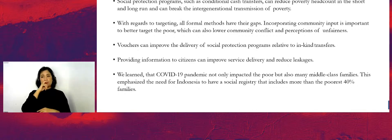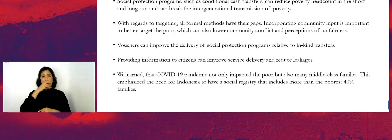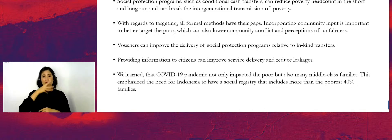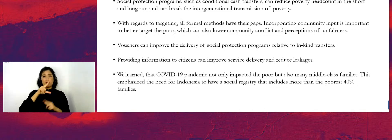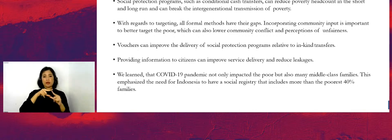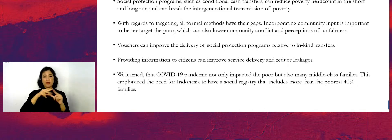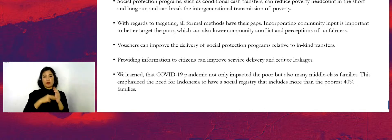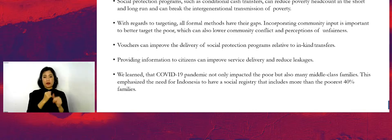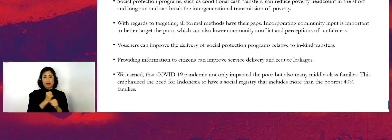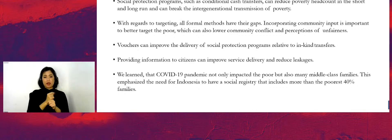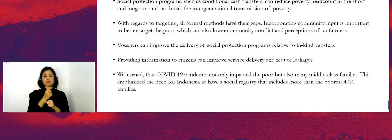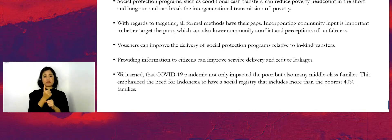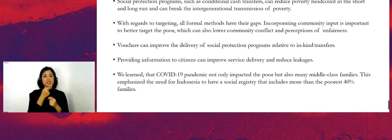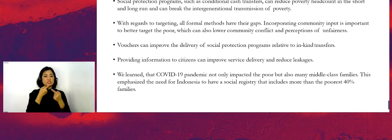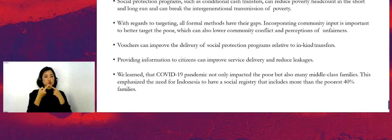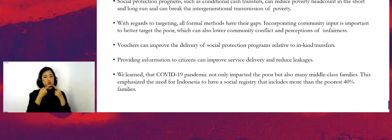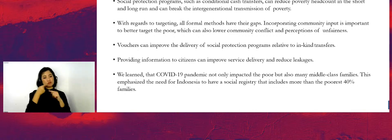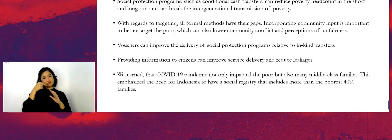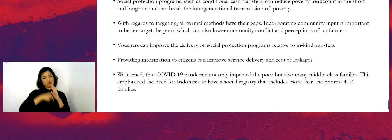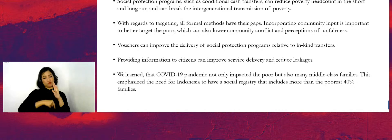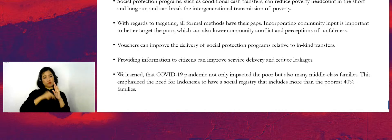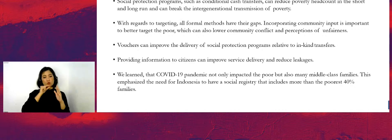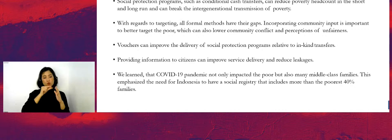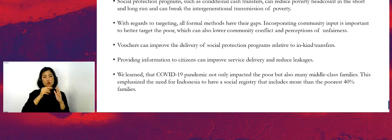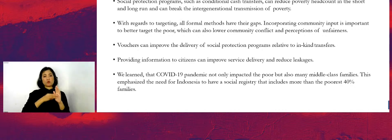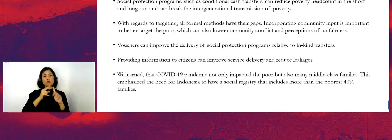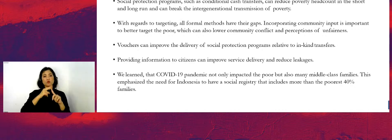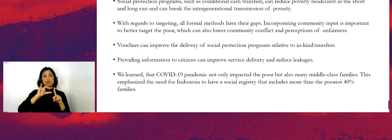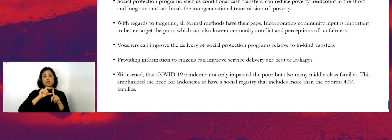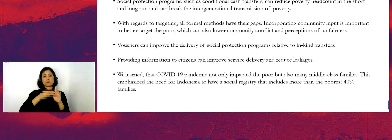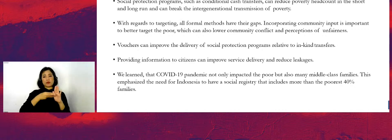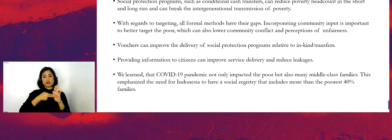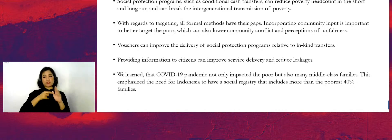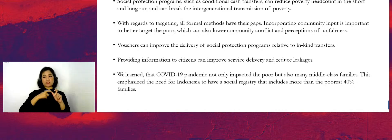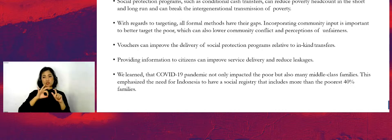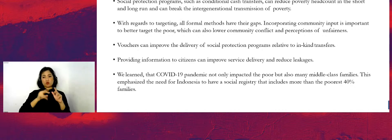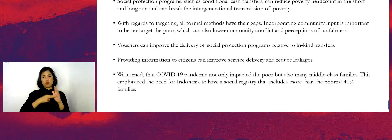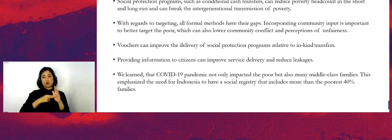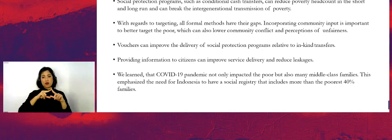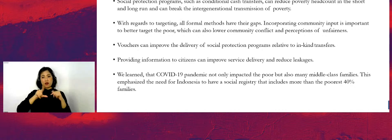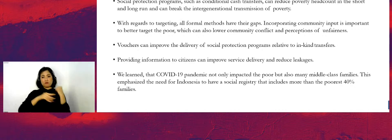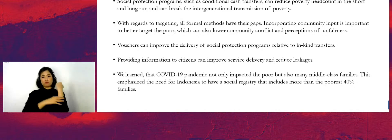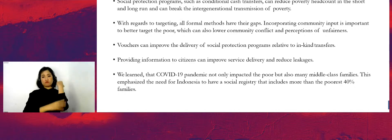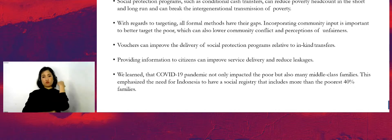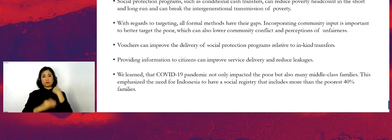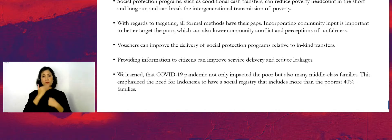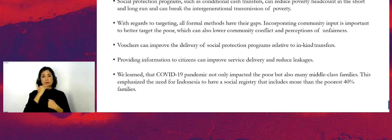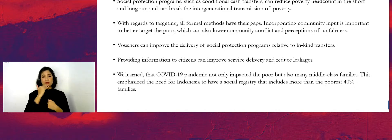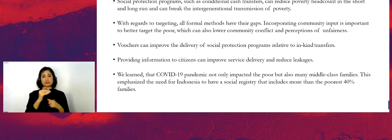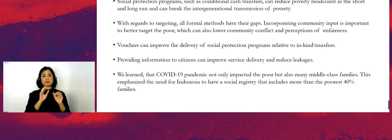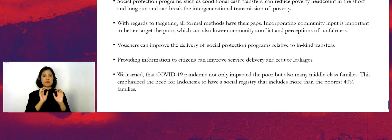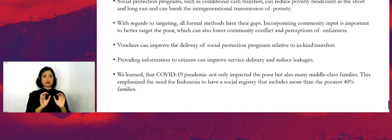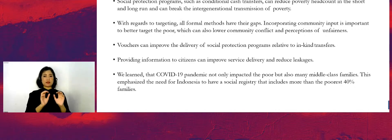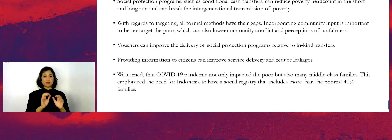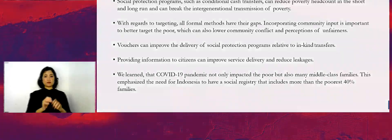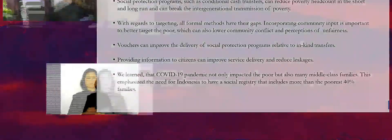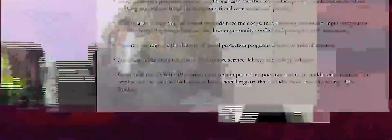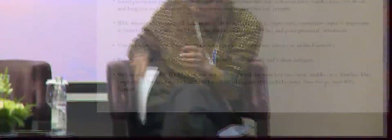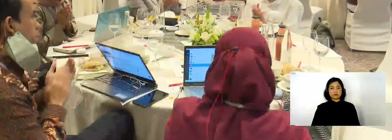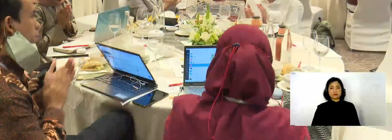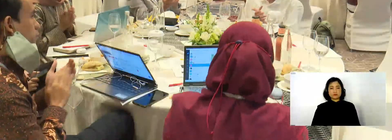Pak Budiono actually called me up. Would you like to help us working with us? Mas Darno, he called me Mas. So that's why I joined the national team